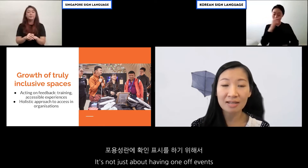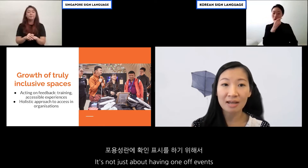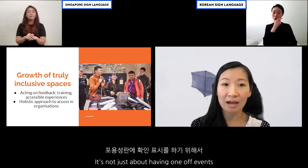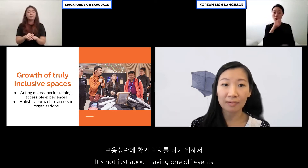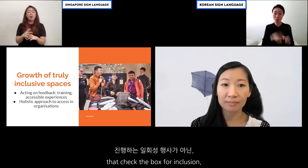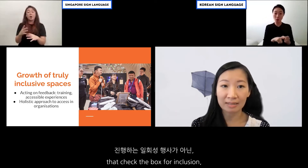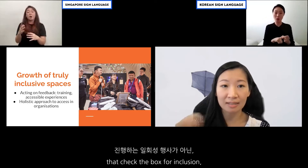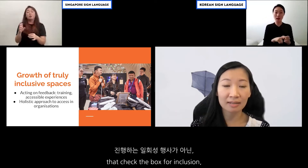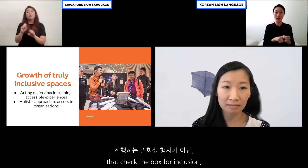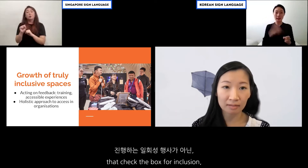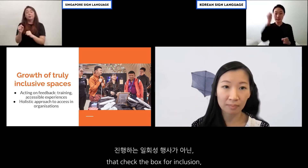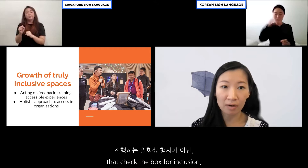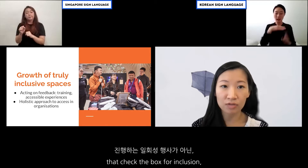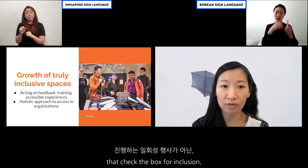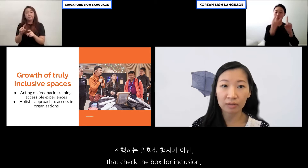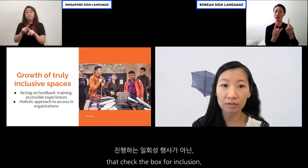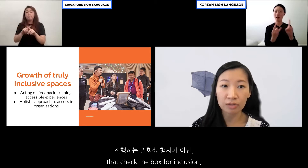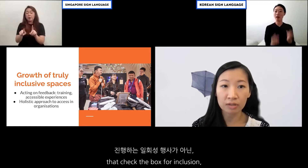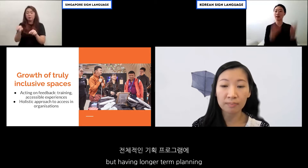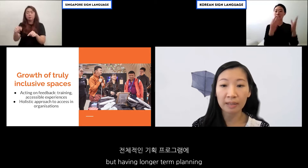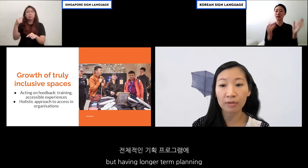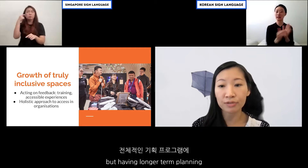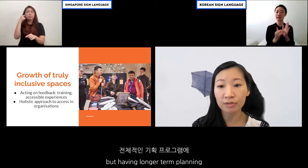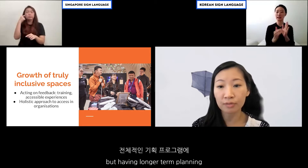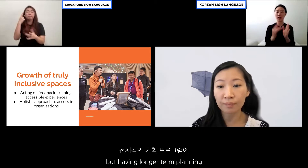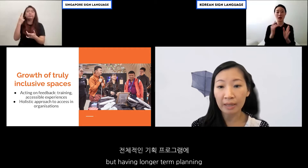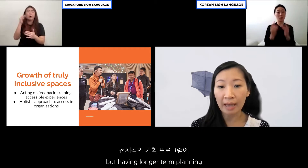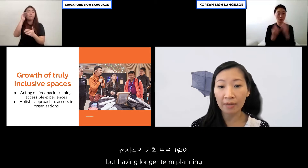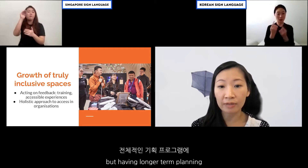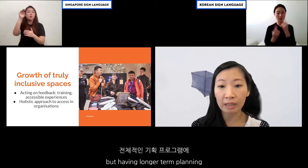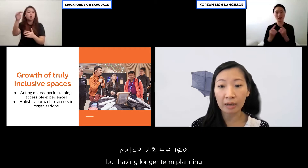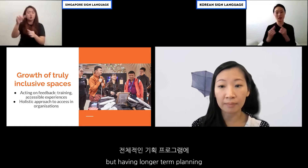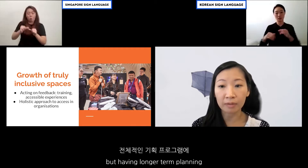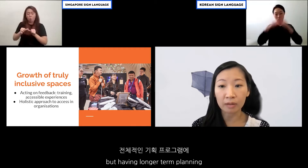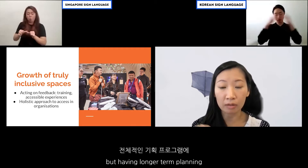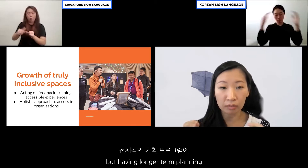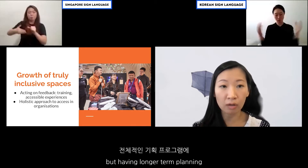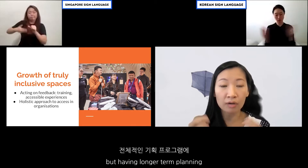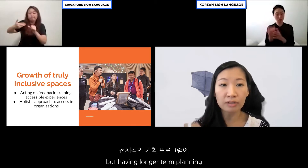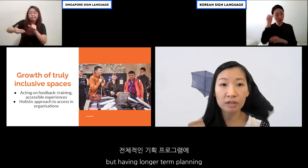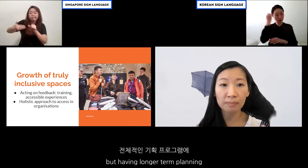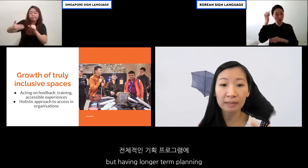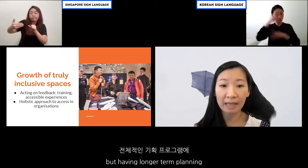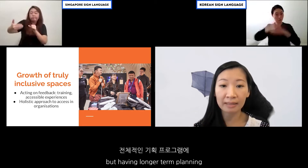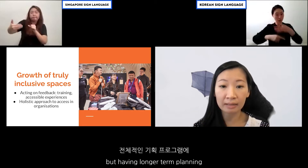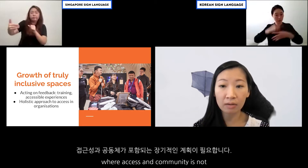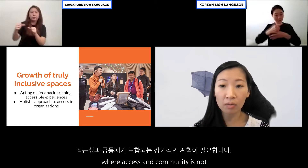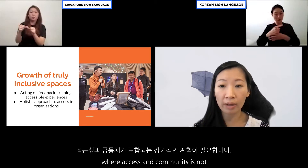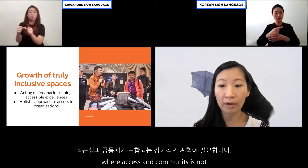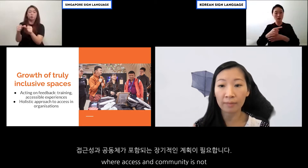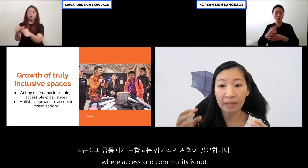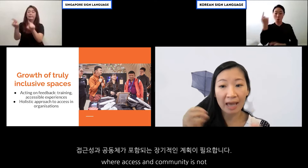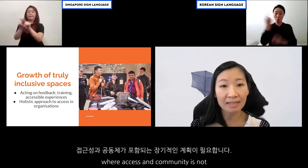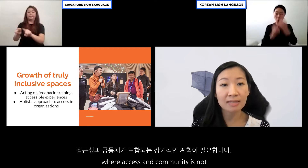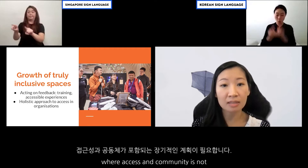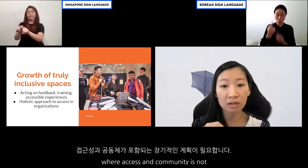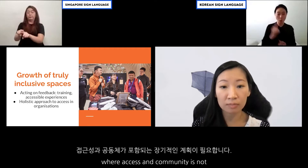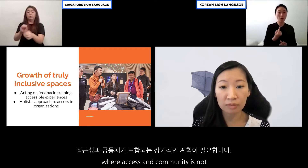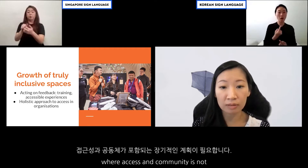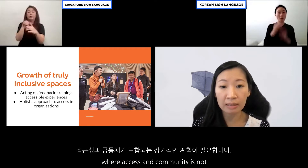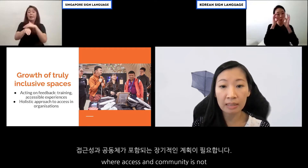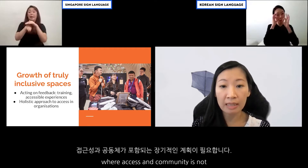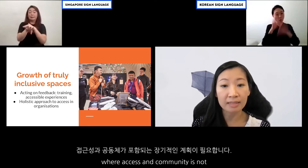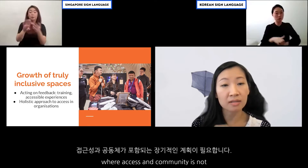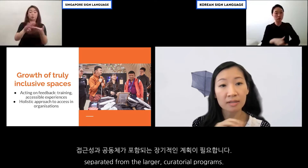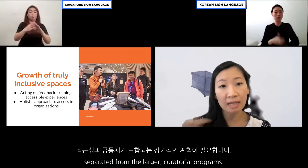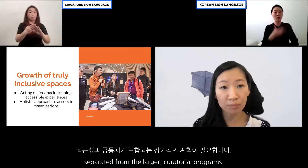events that tick the box for inclusion, but also having longer-term planning where access and